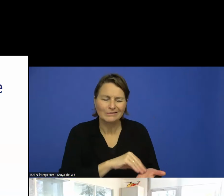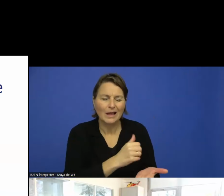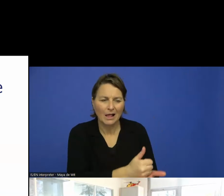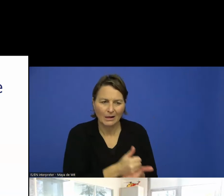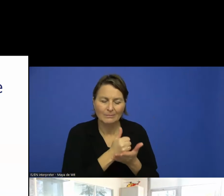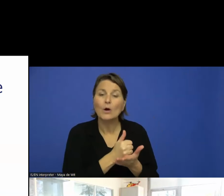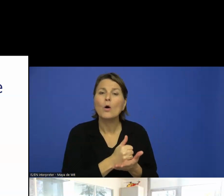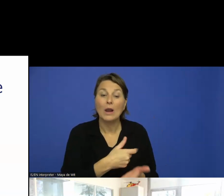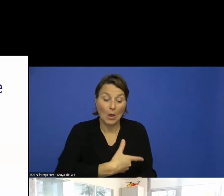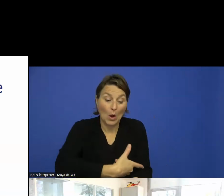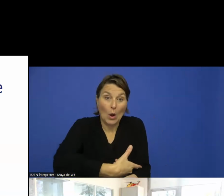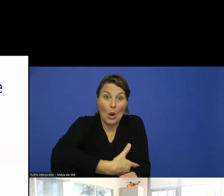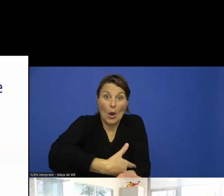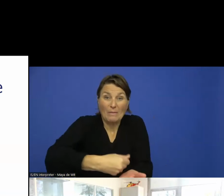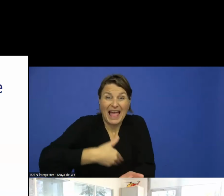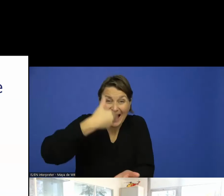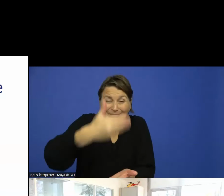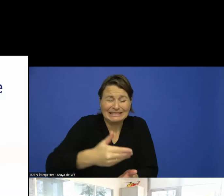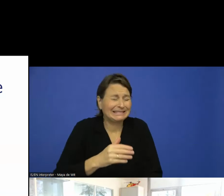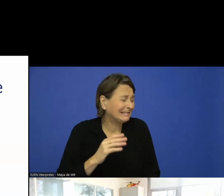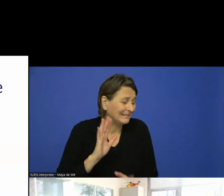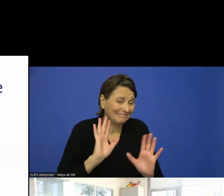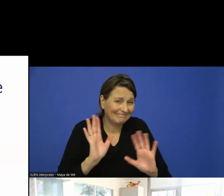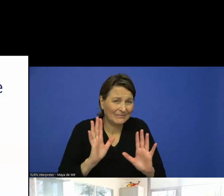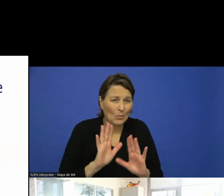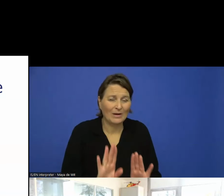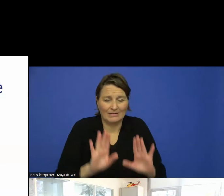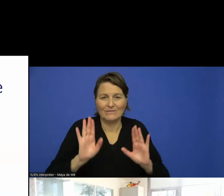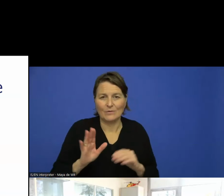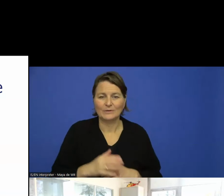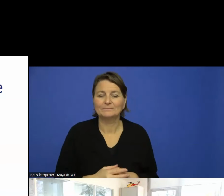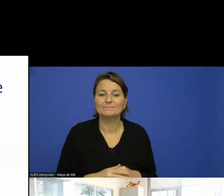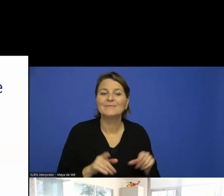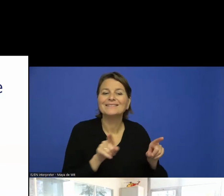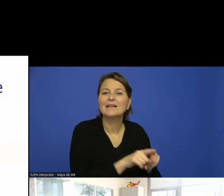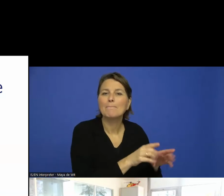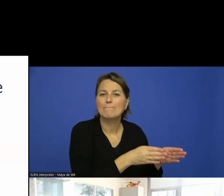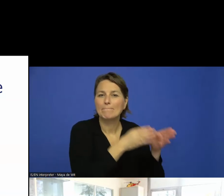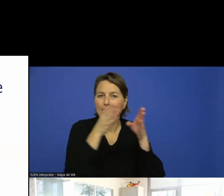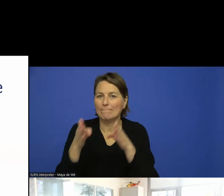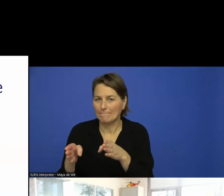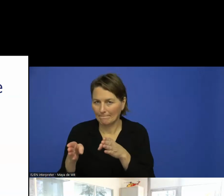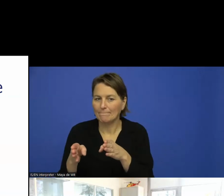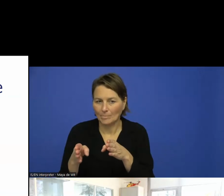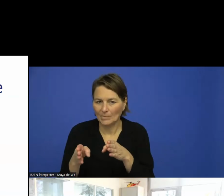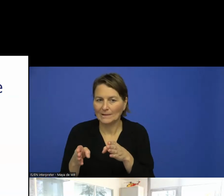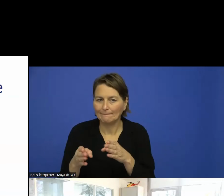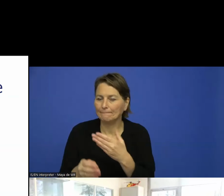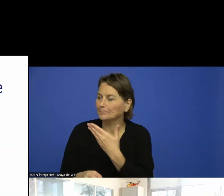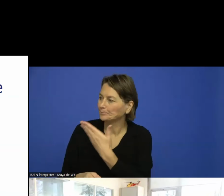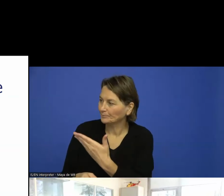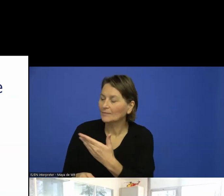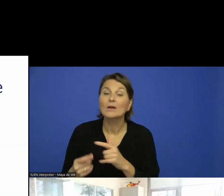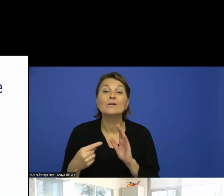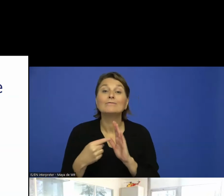line out afterwards. We can apply that same way of looking at risk for a change in shift in